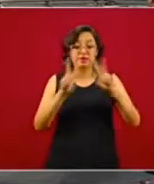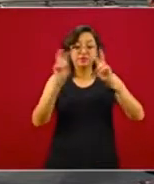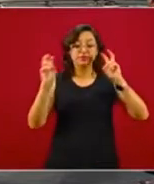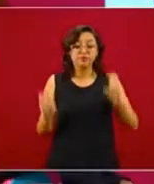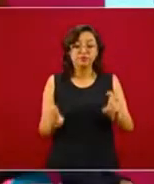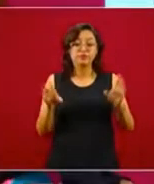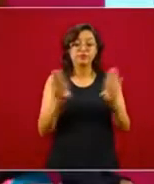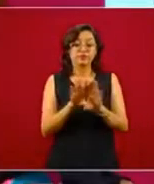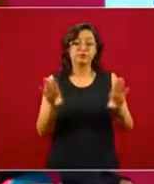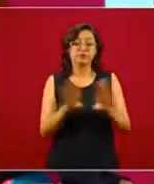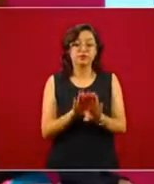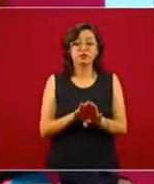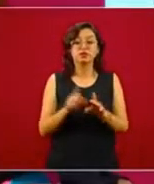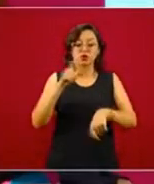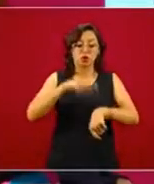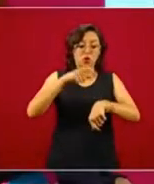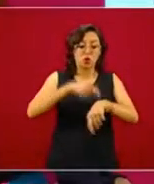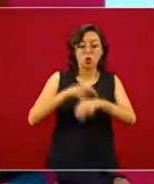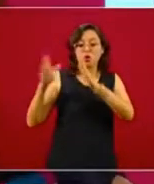say about